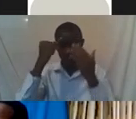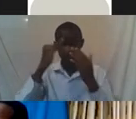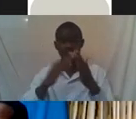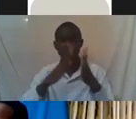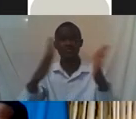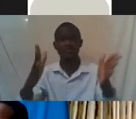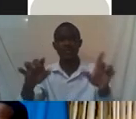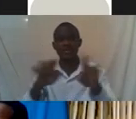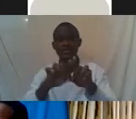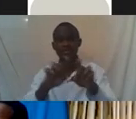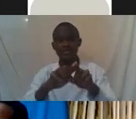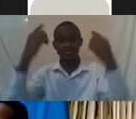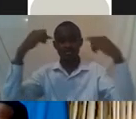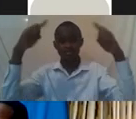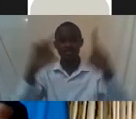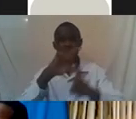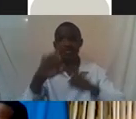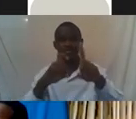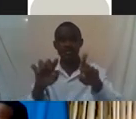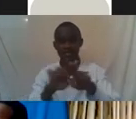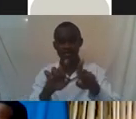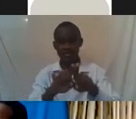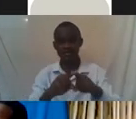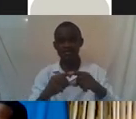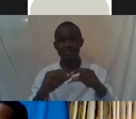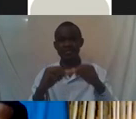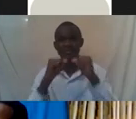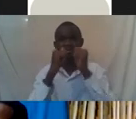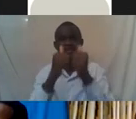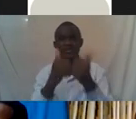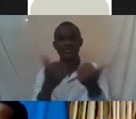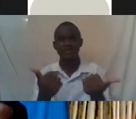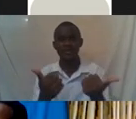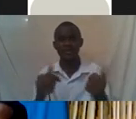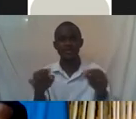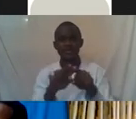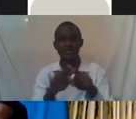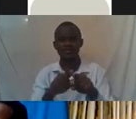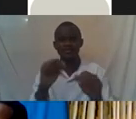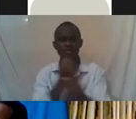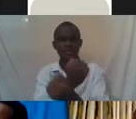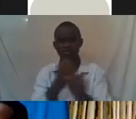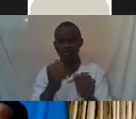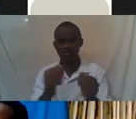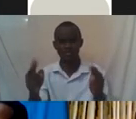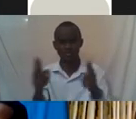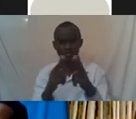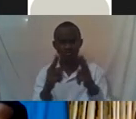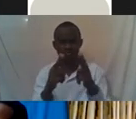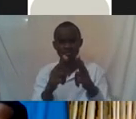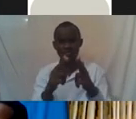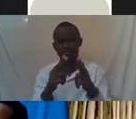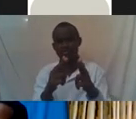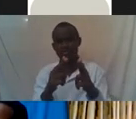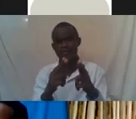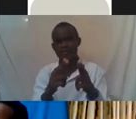for those excellent questions and very well answered. And I really can't summarize or attempt to, but